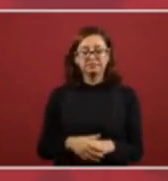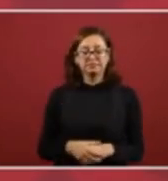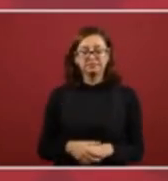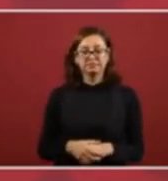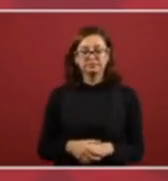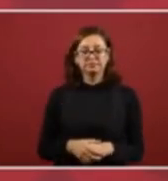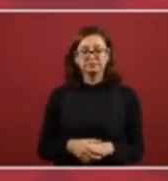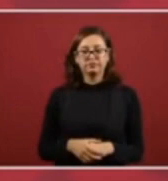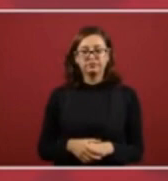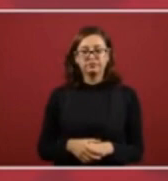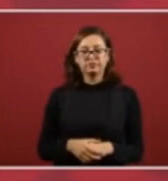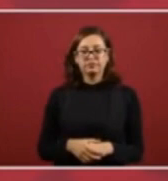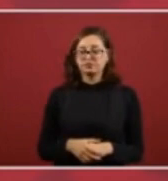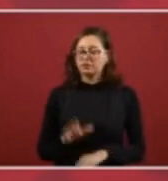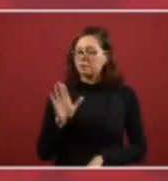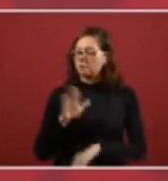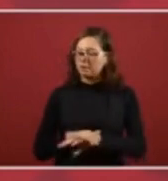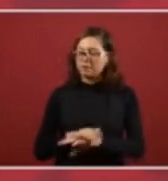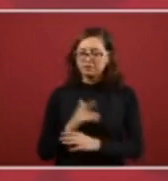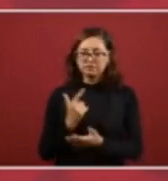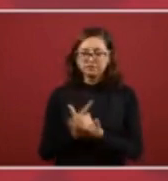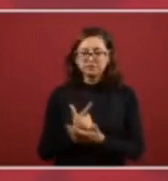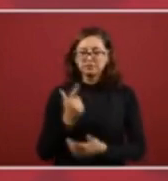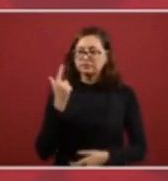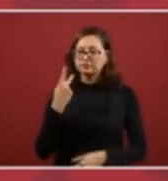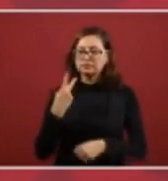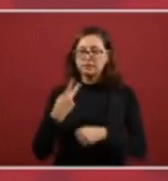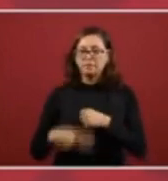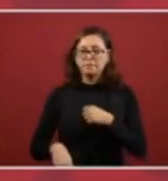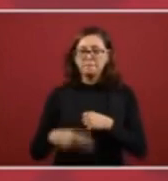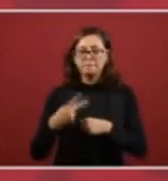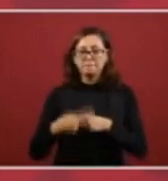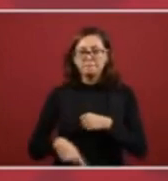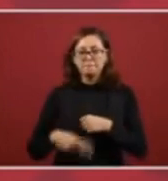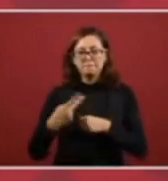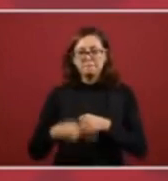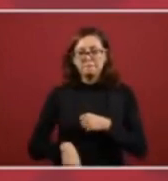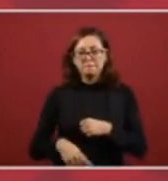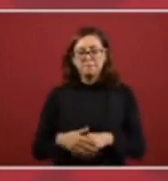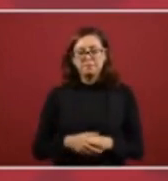gas thievery, which is very risky.